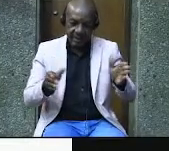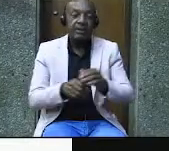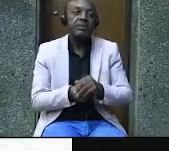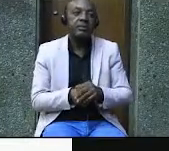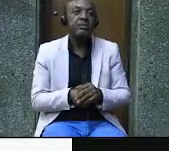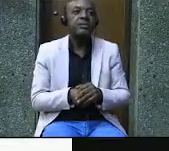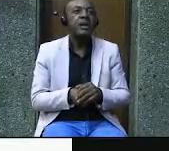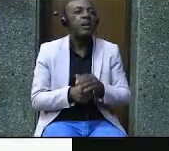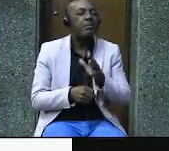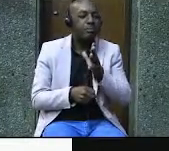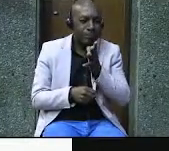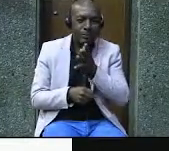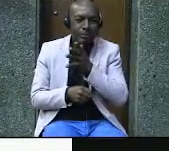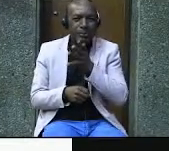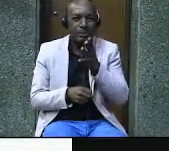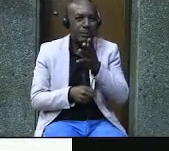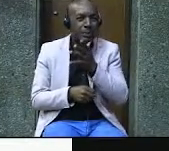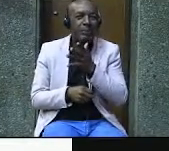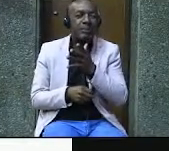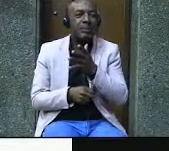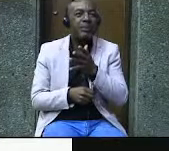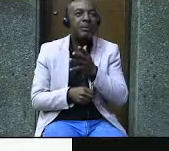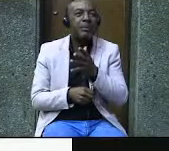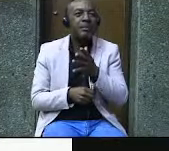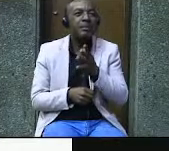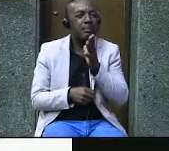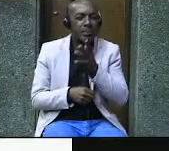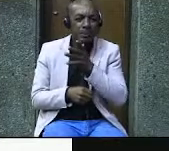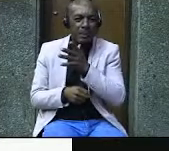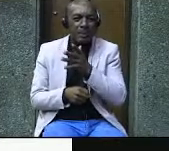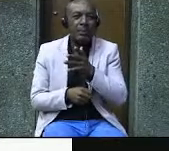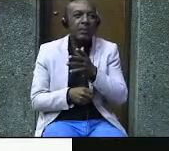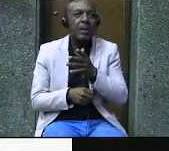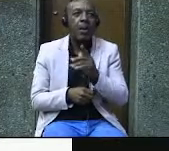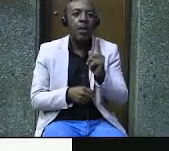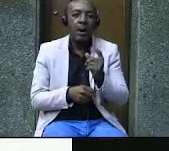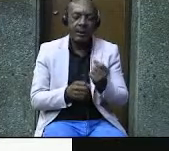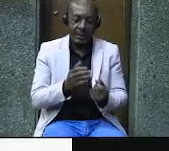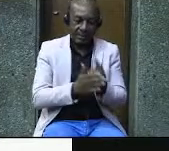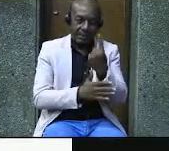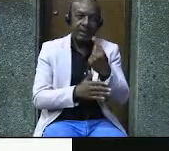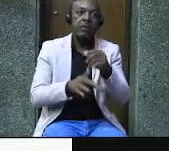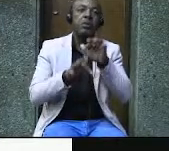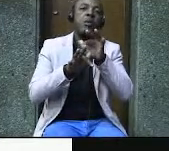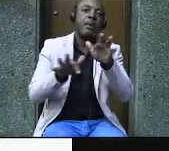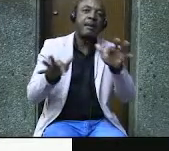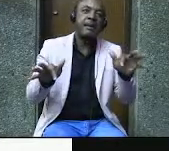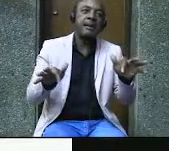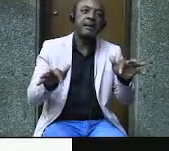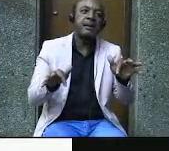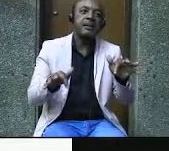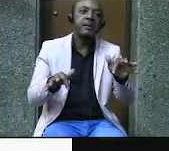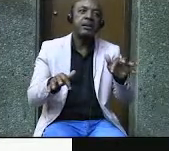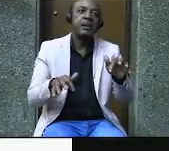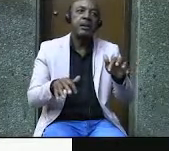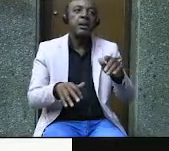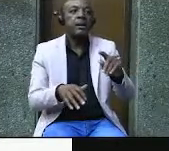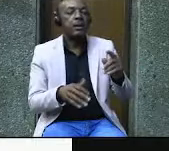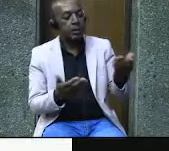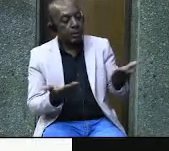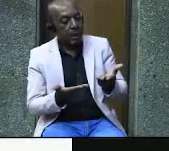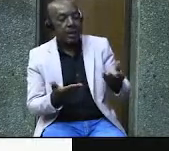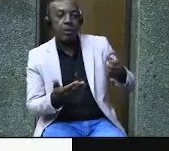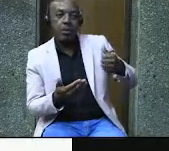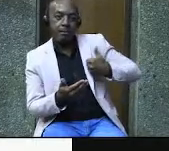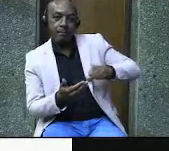authorities across the three spheres of government. In the local sphere, it would be the different municipalities. In the